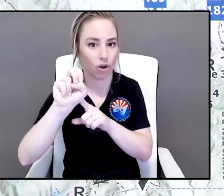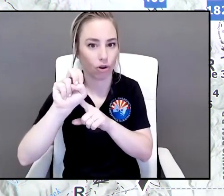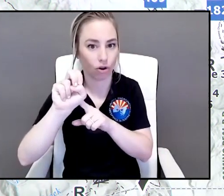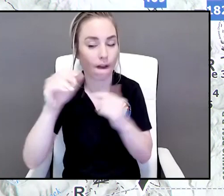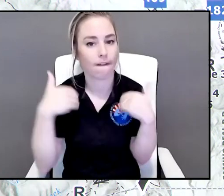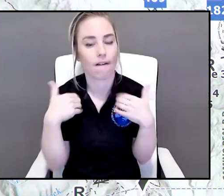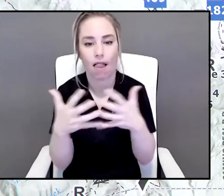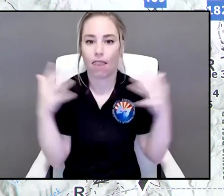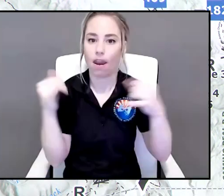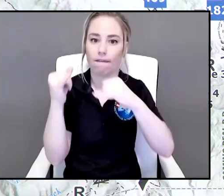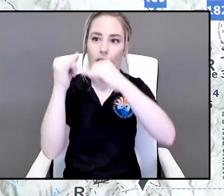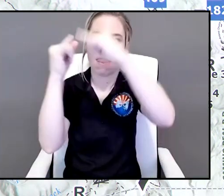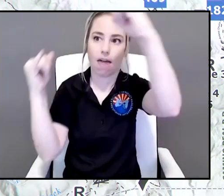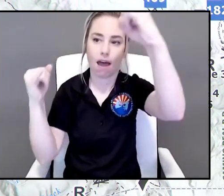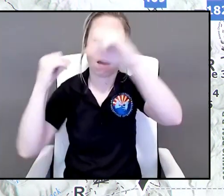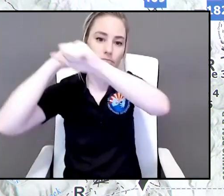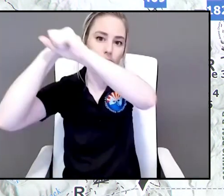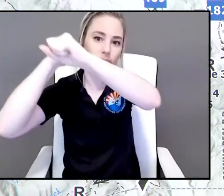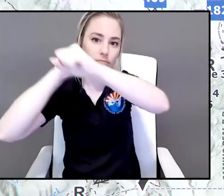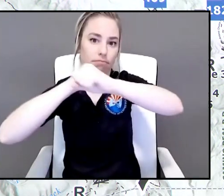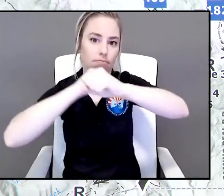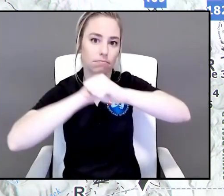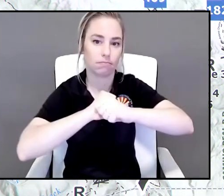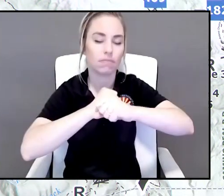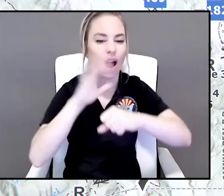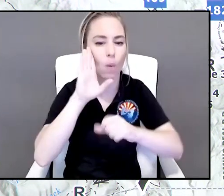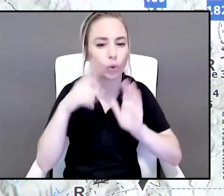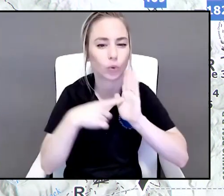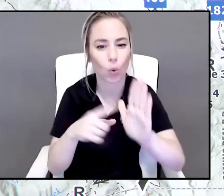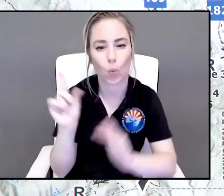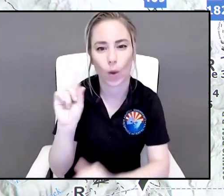and I'll see if I can point it out to you.